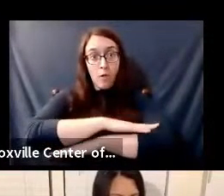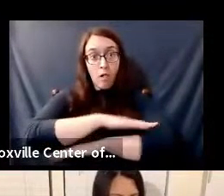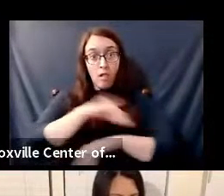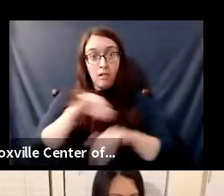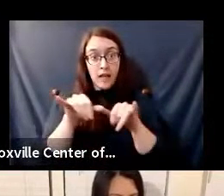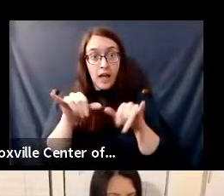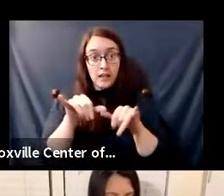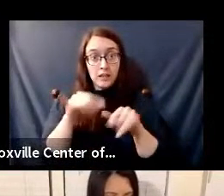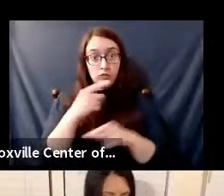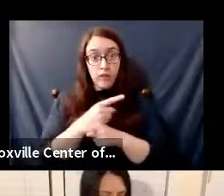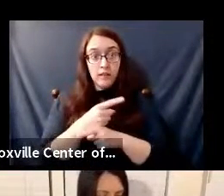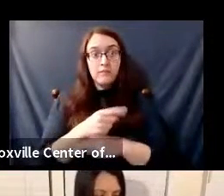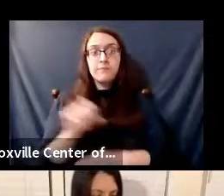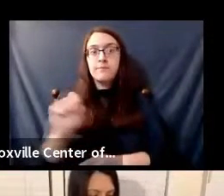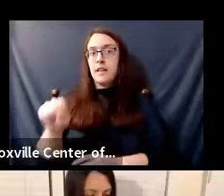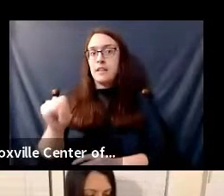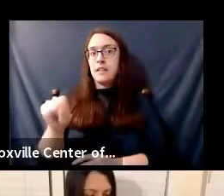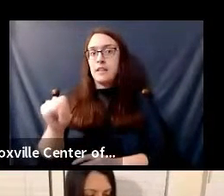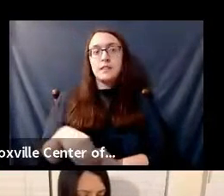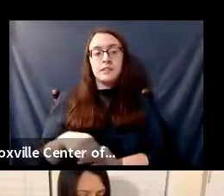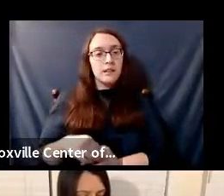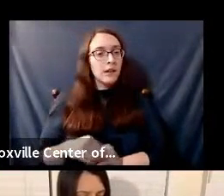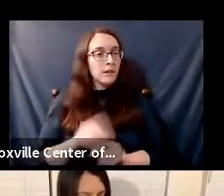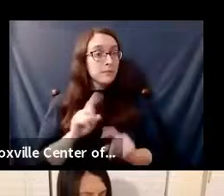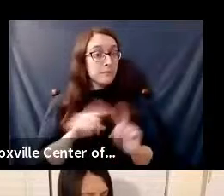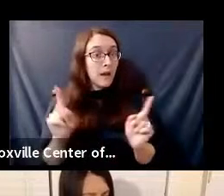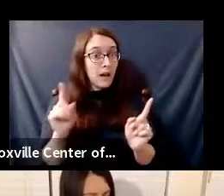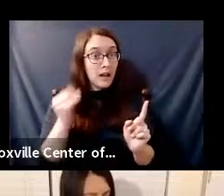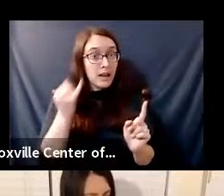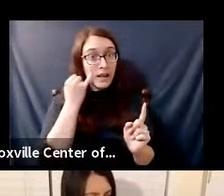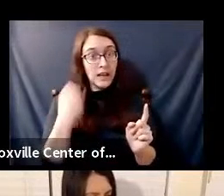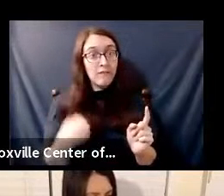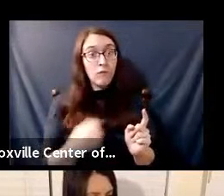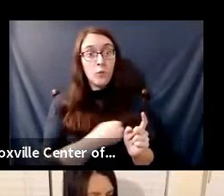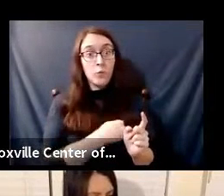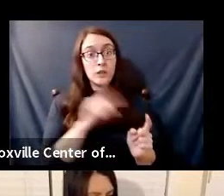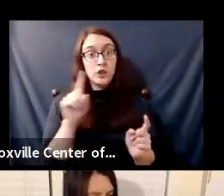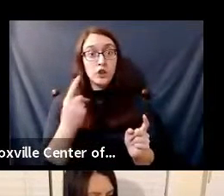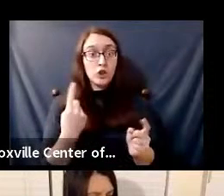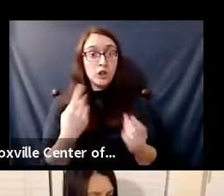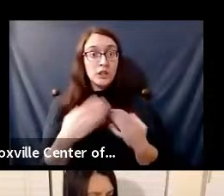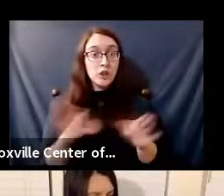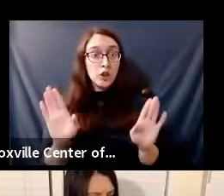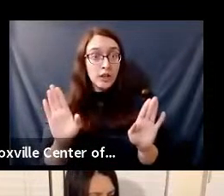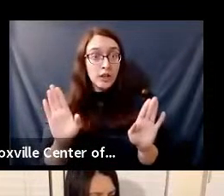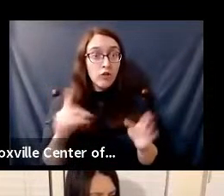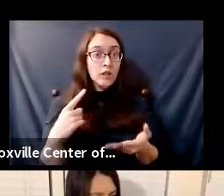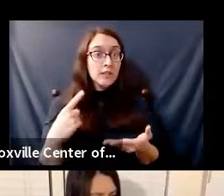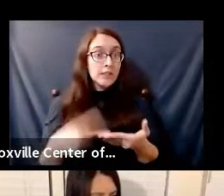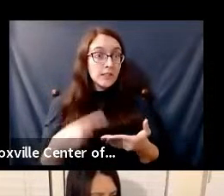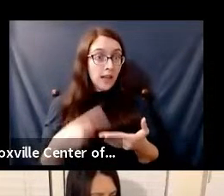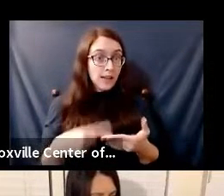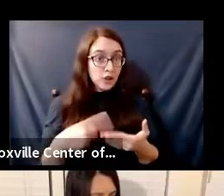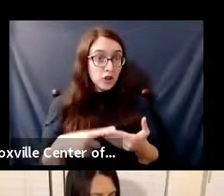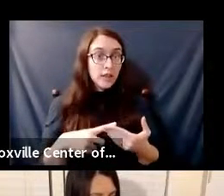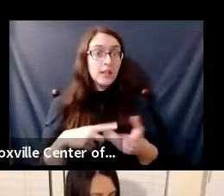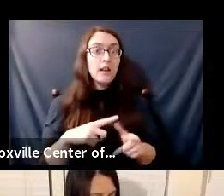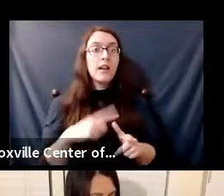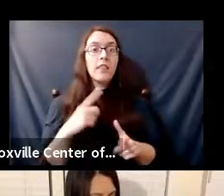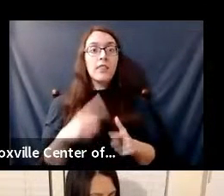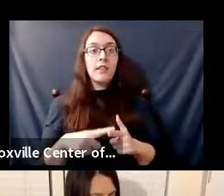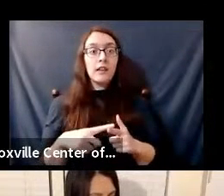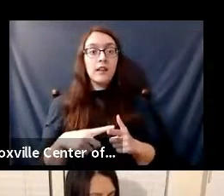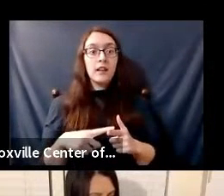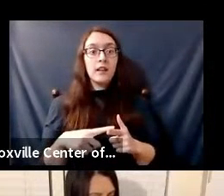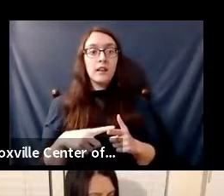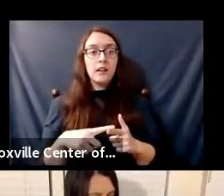Right. So, but if we're just in general discussion, then